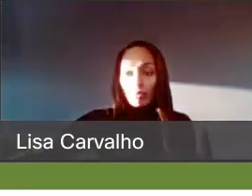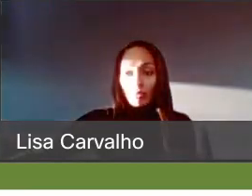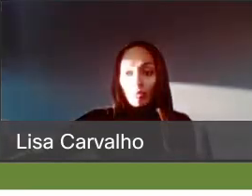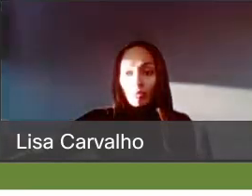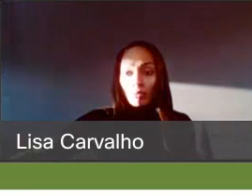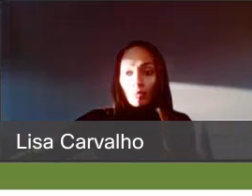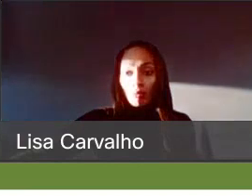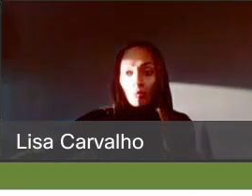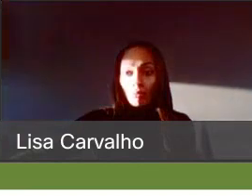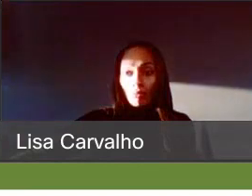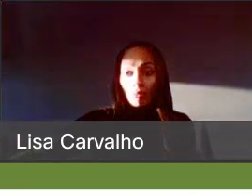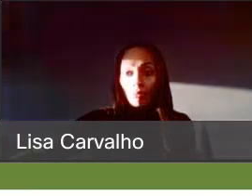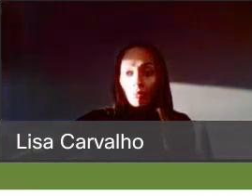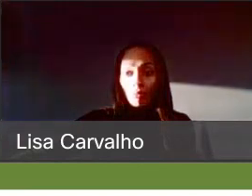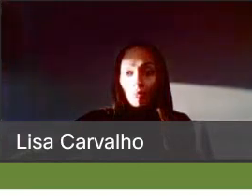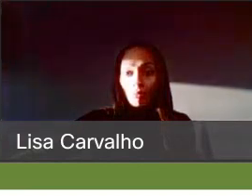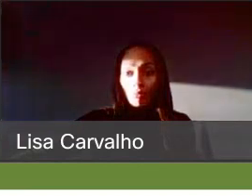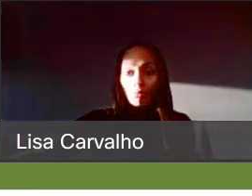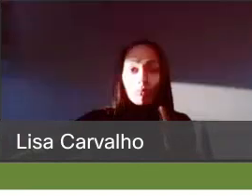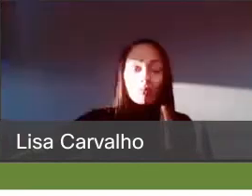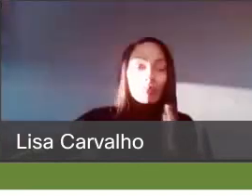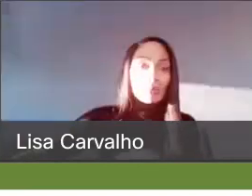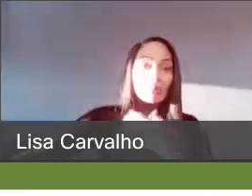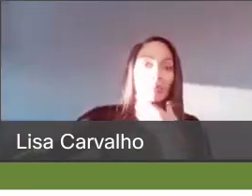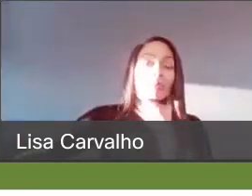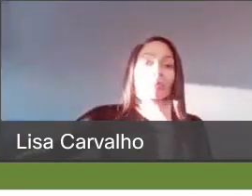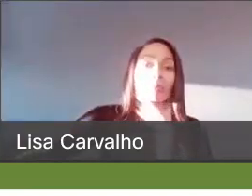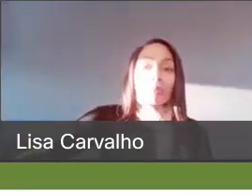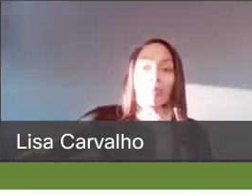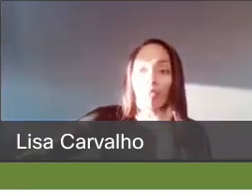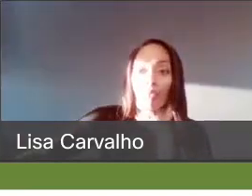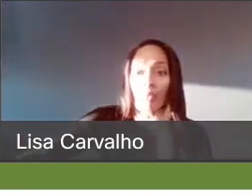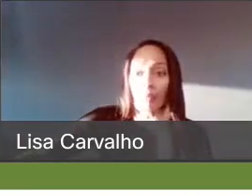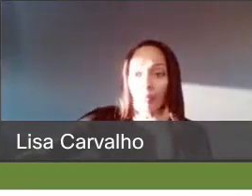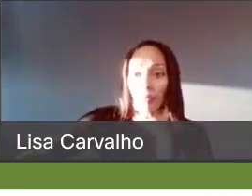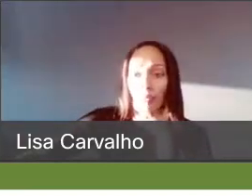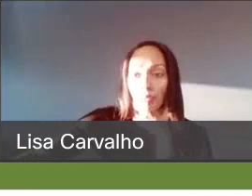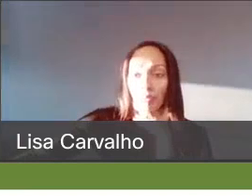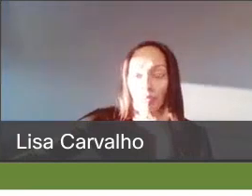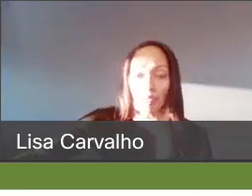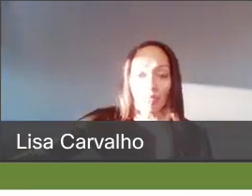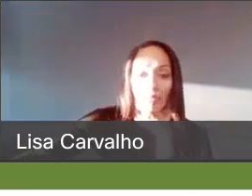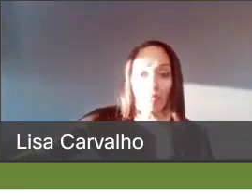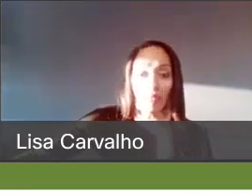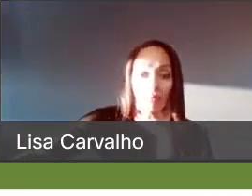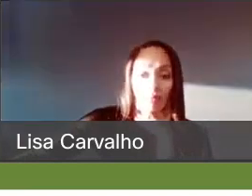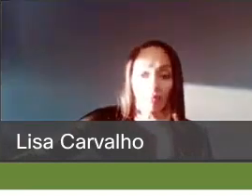I sometimes take a breath and ask people, like, what's going on with, like, try to understand a little more and talk through it with them if I'm